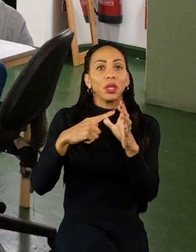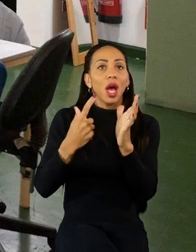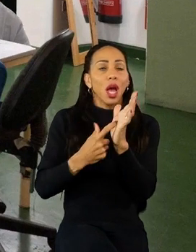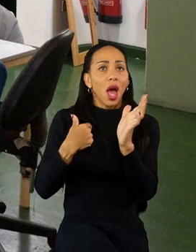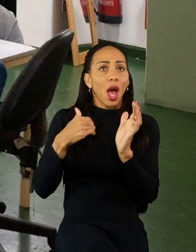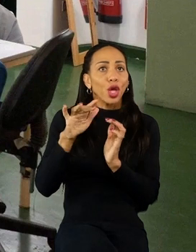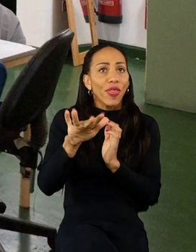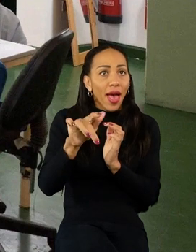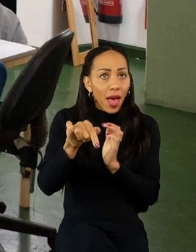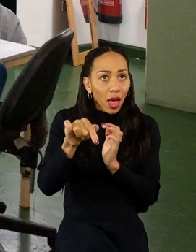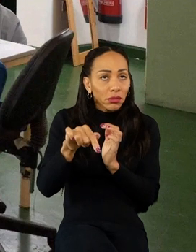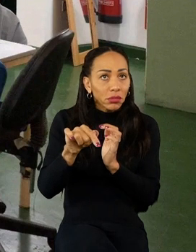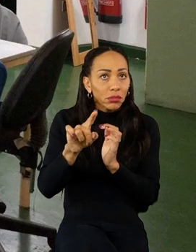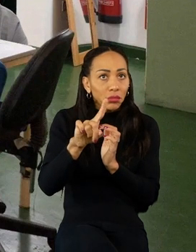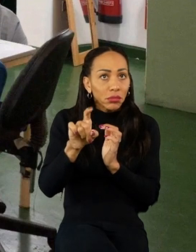Sagar, are you there?